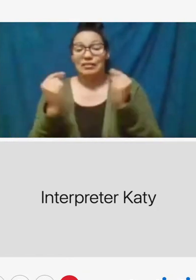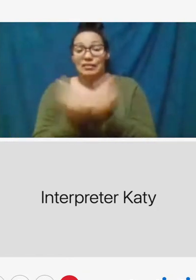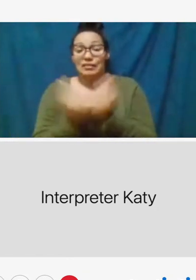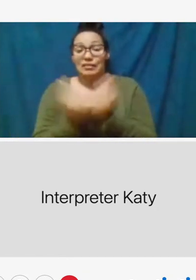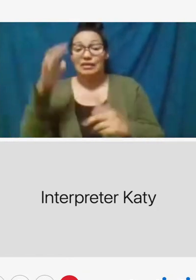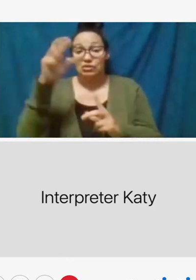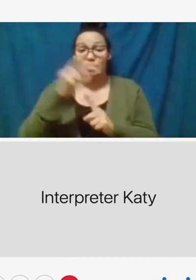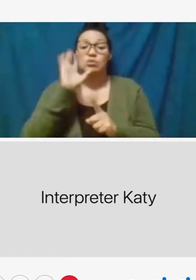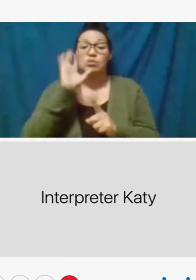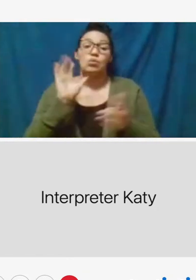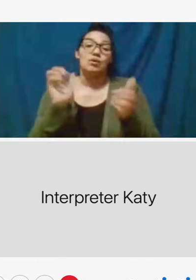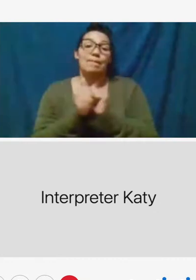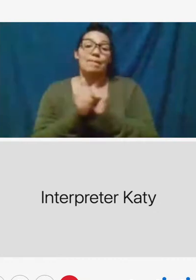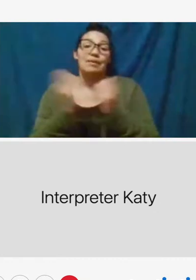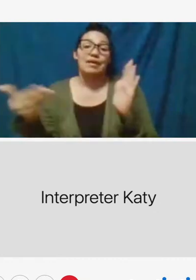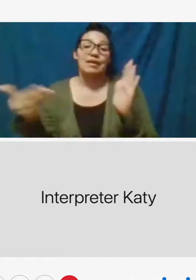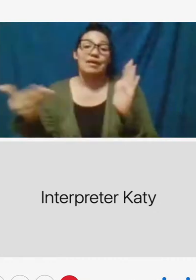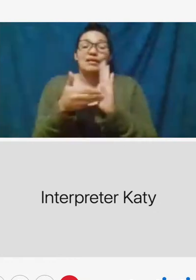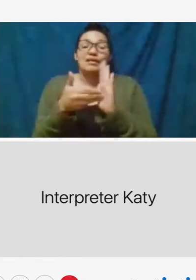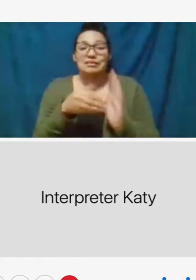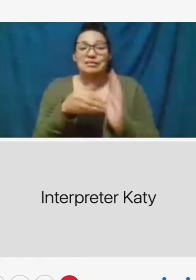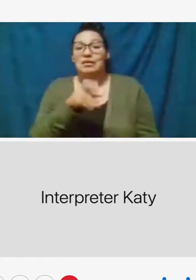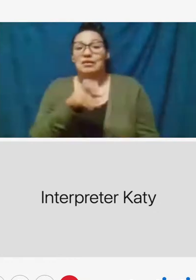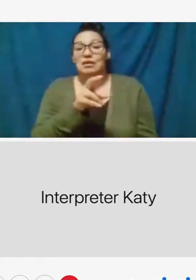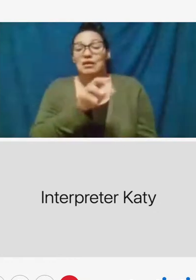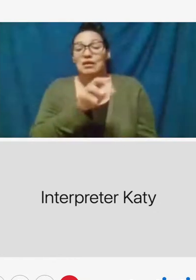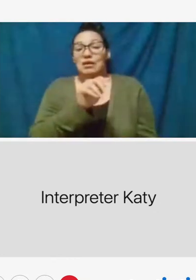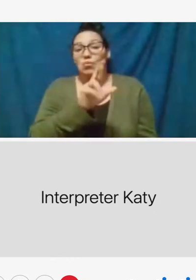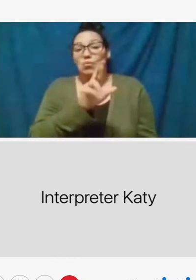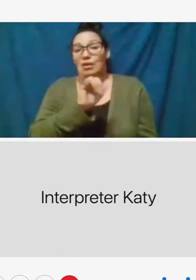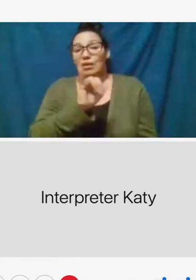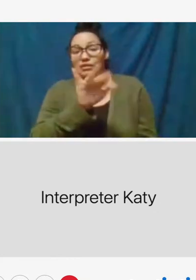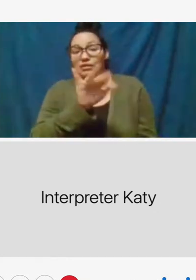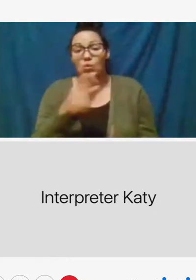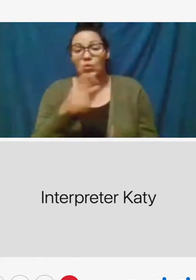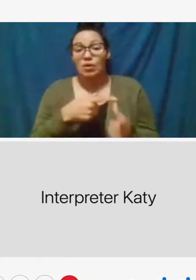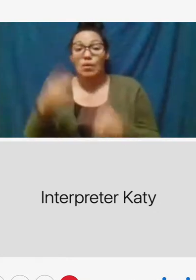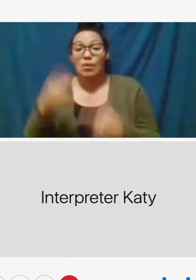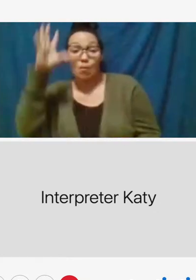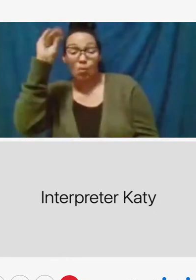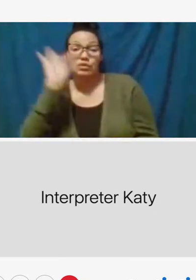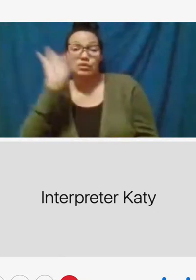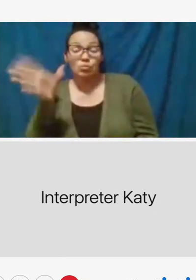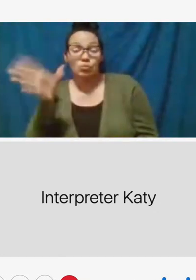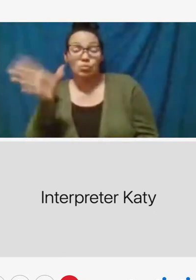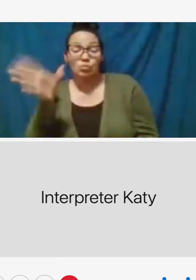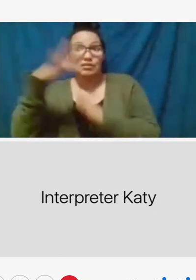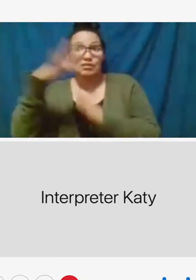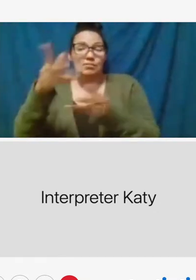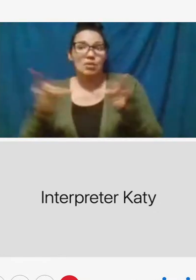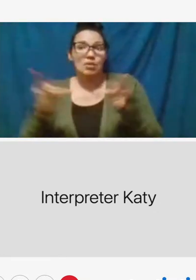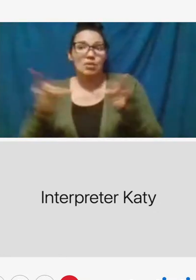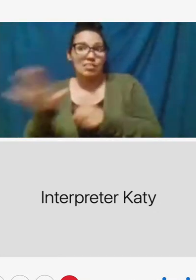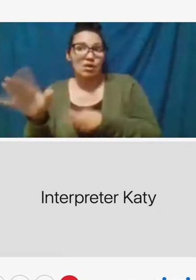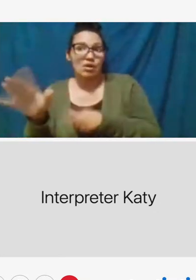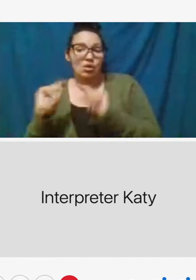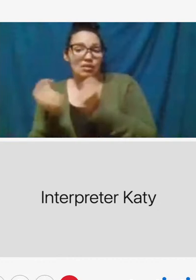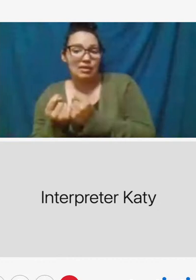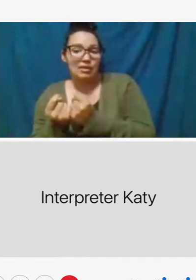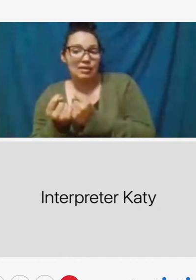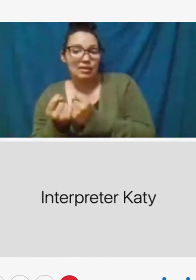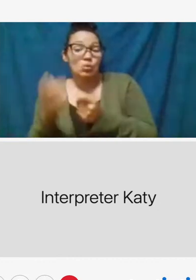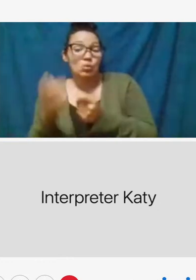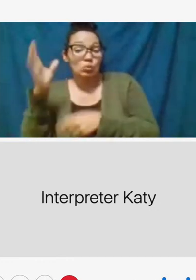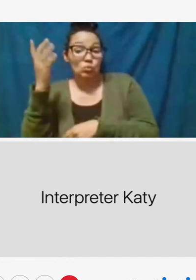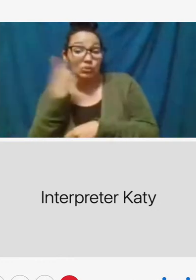began against Kaiser earlier today for the top spot in their league and we just got news that the of the result of their